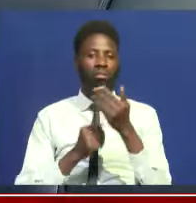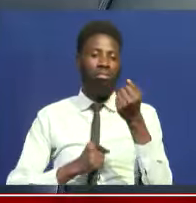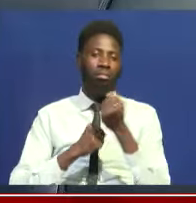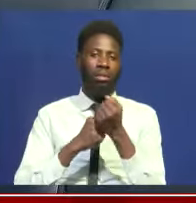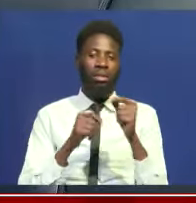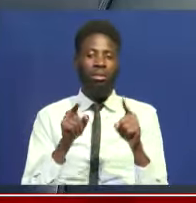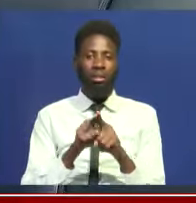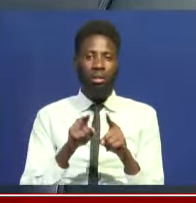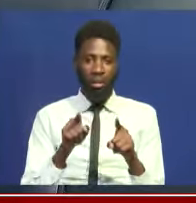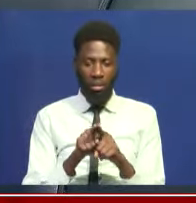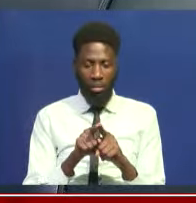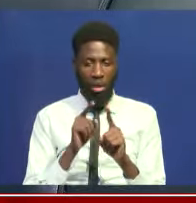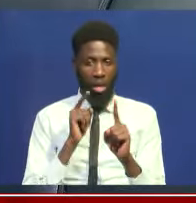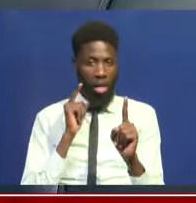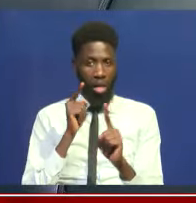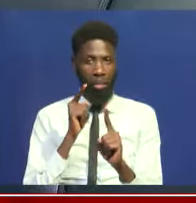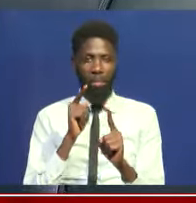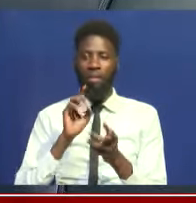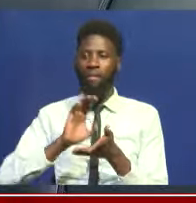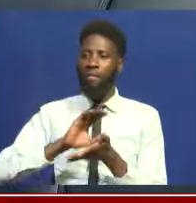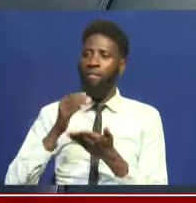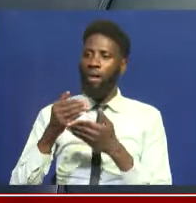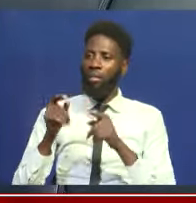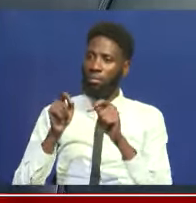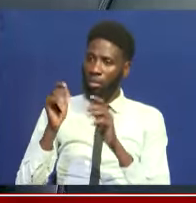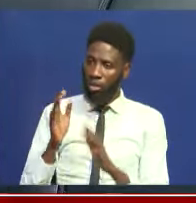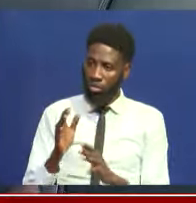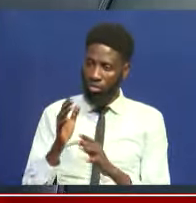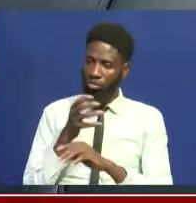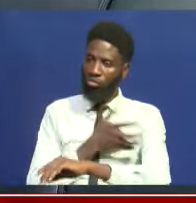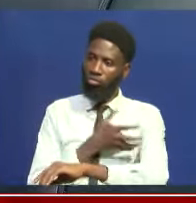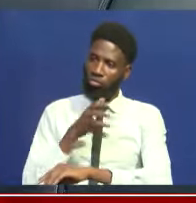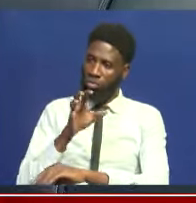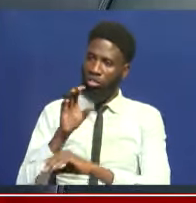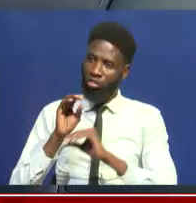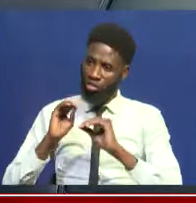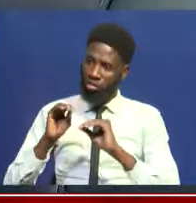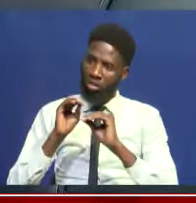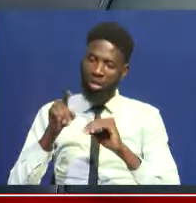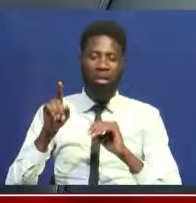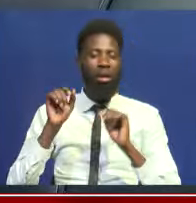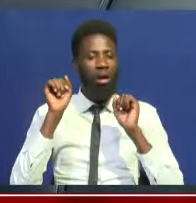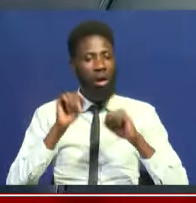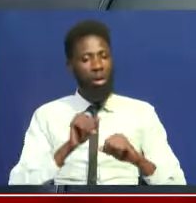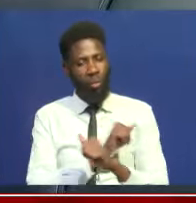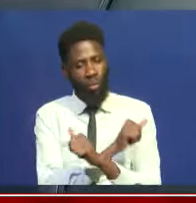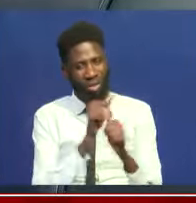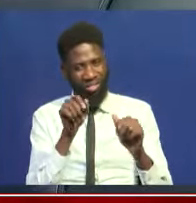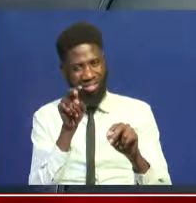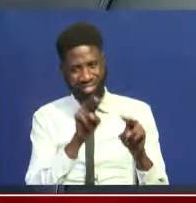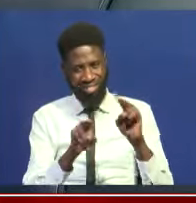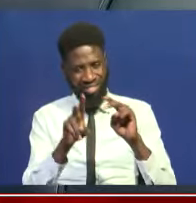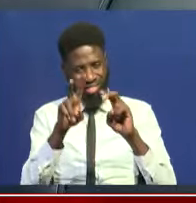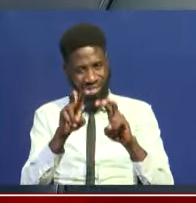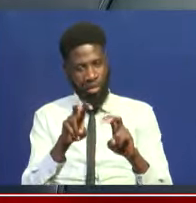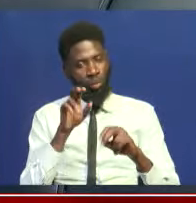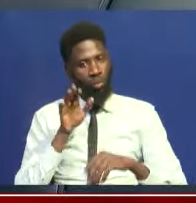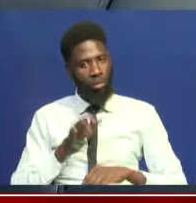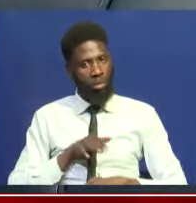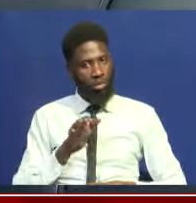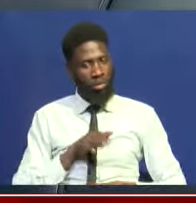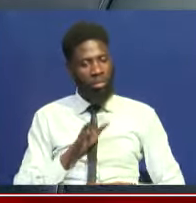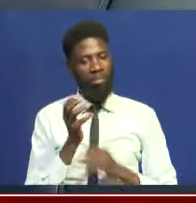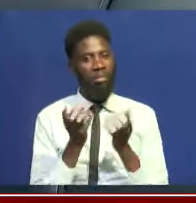about capacity building the fund managers so that they're ready to assess appropriately and effectively these